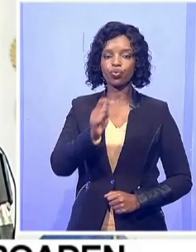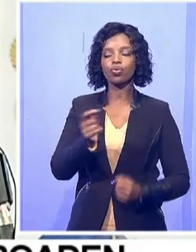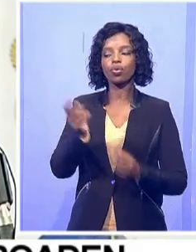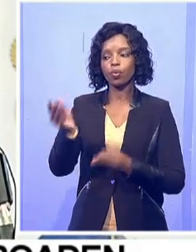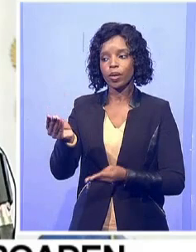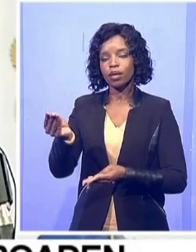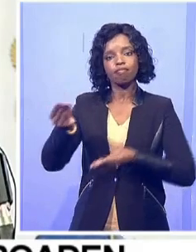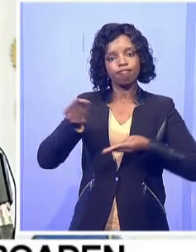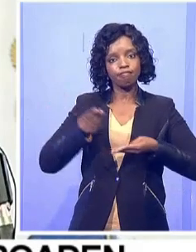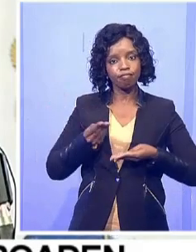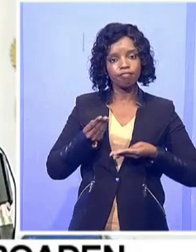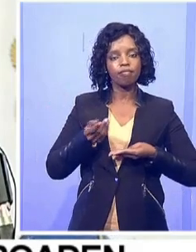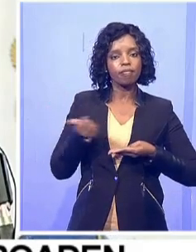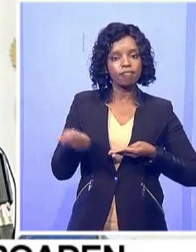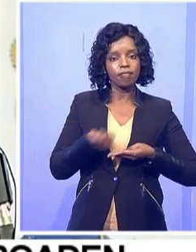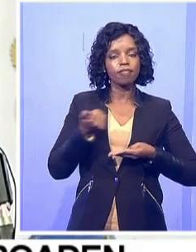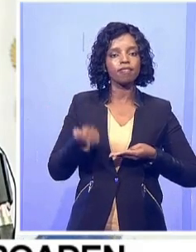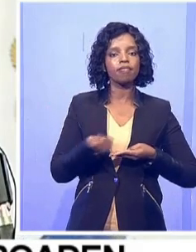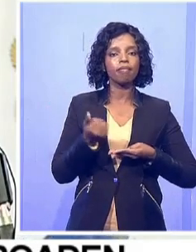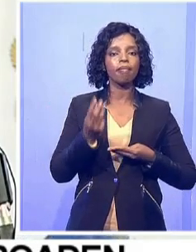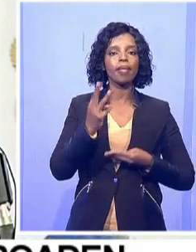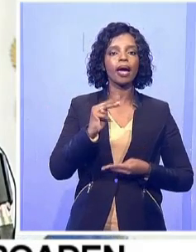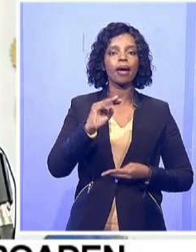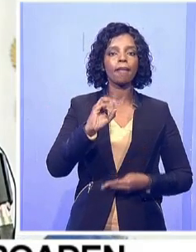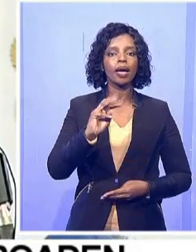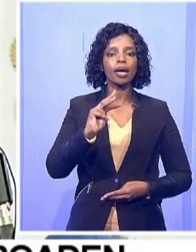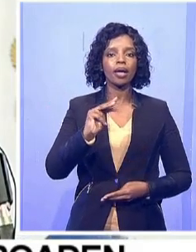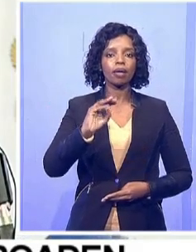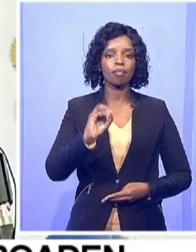by your office to us.